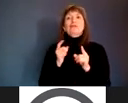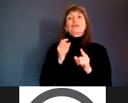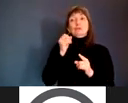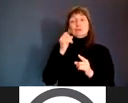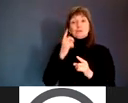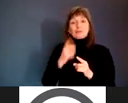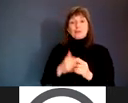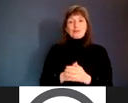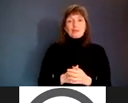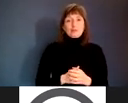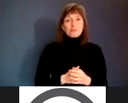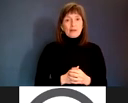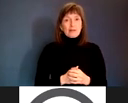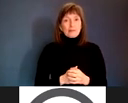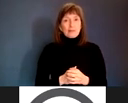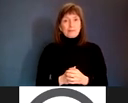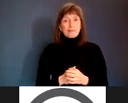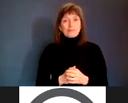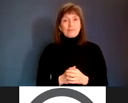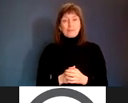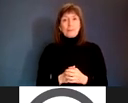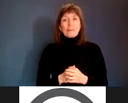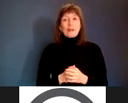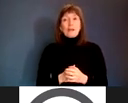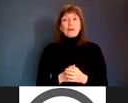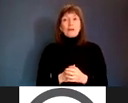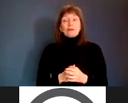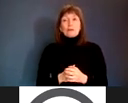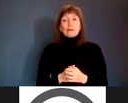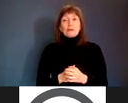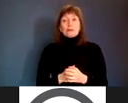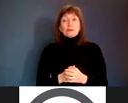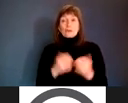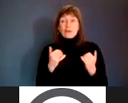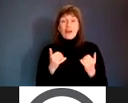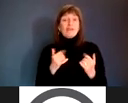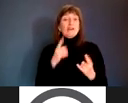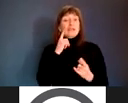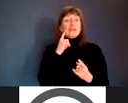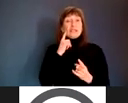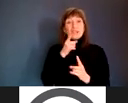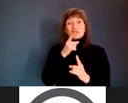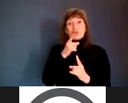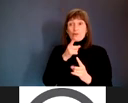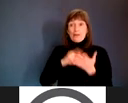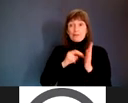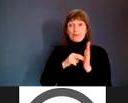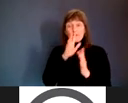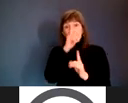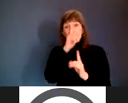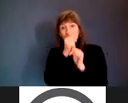while the diagnosis or disability, of course, will inform an assessment, its presence is not grounds for determining that someone lacks capacity.